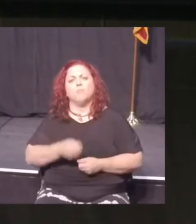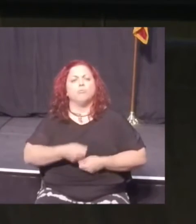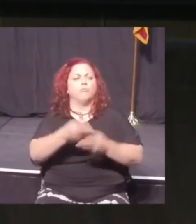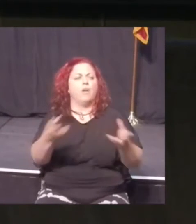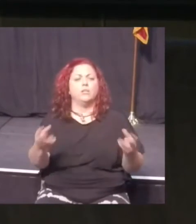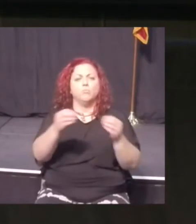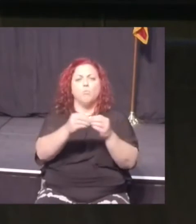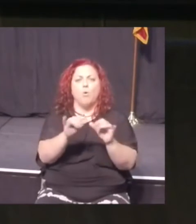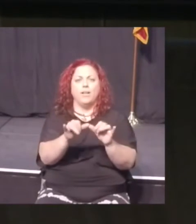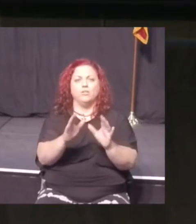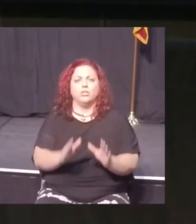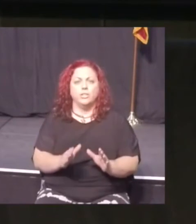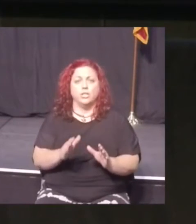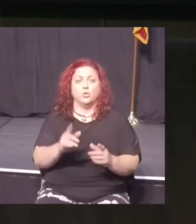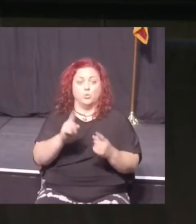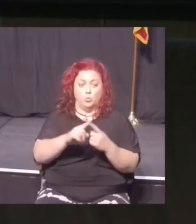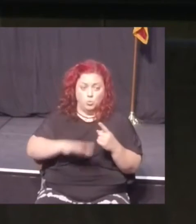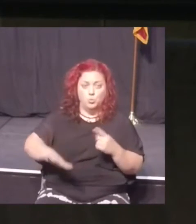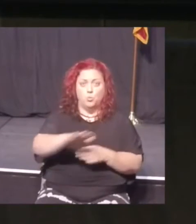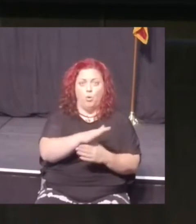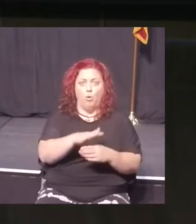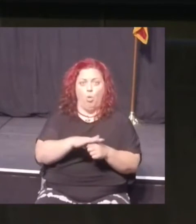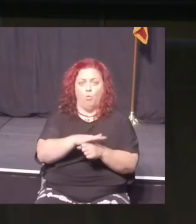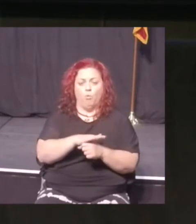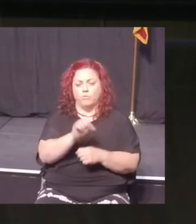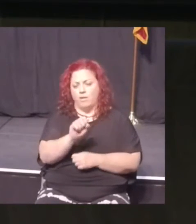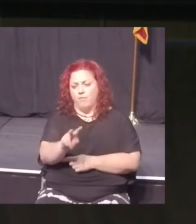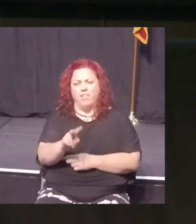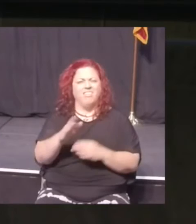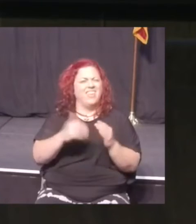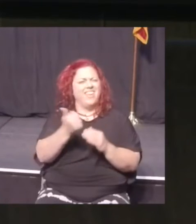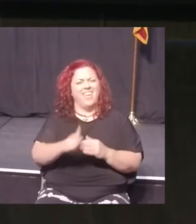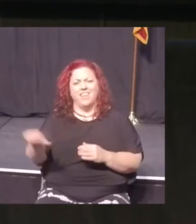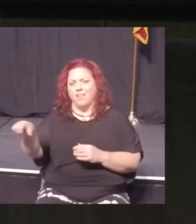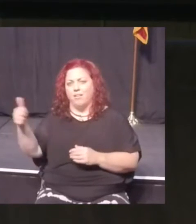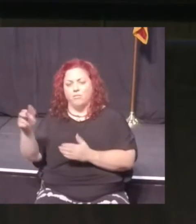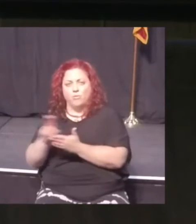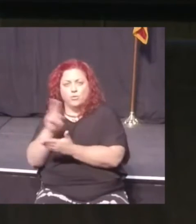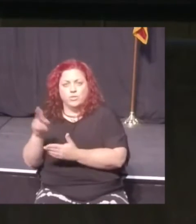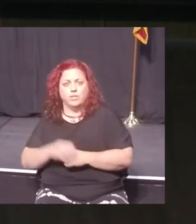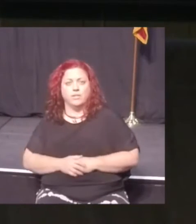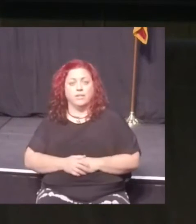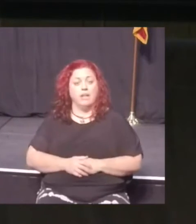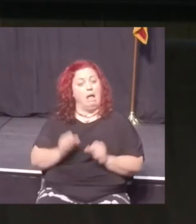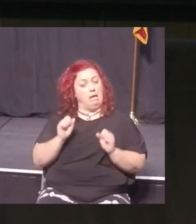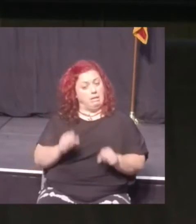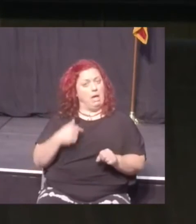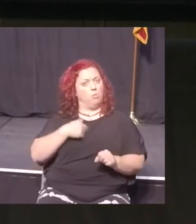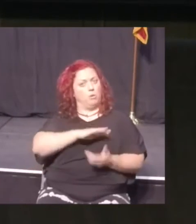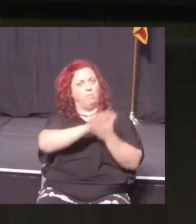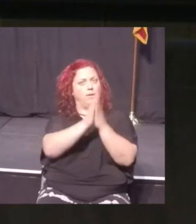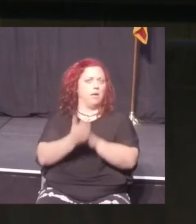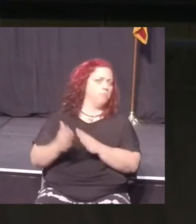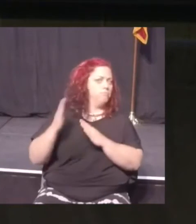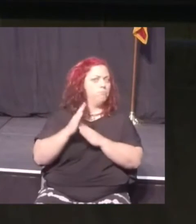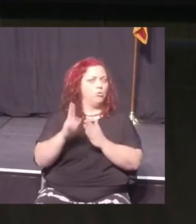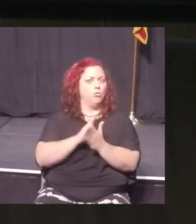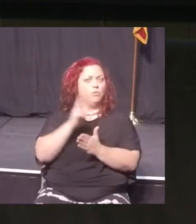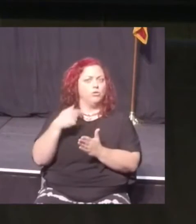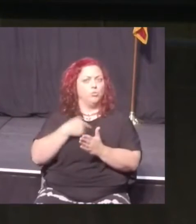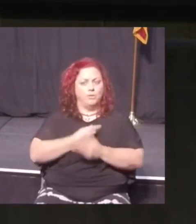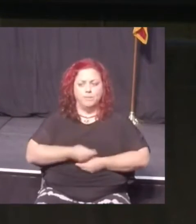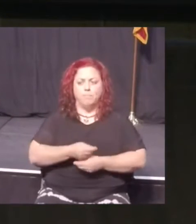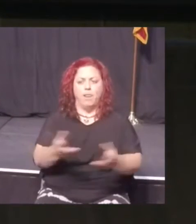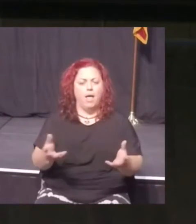Silicon Valley than any other university. Can we be the university that supplies the Valley's